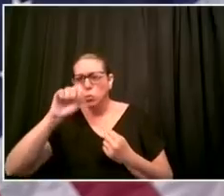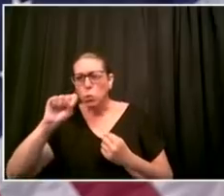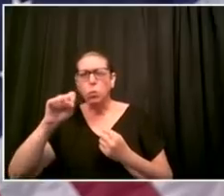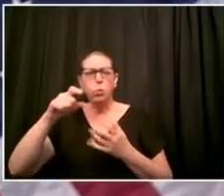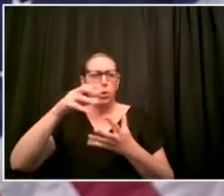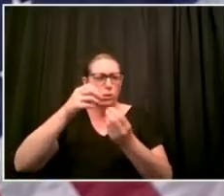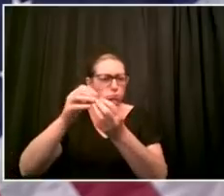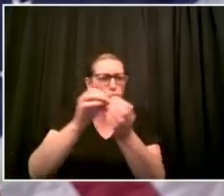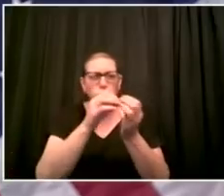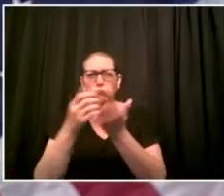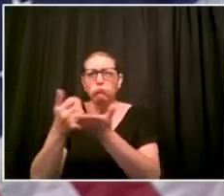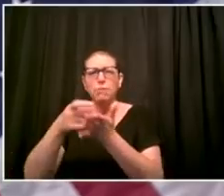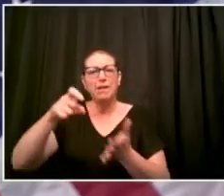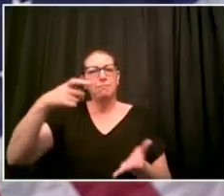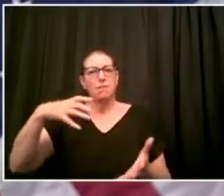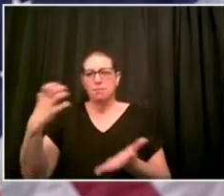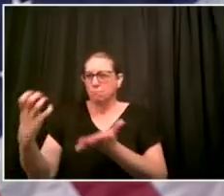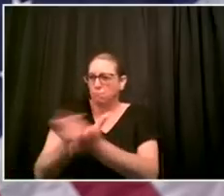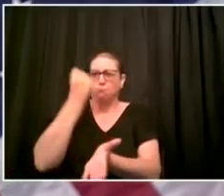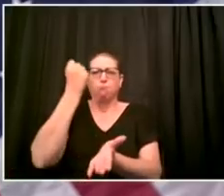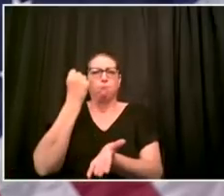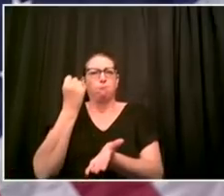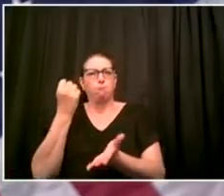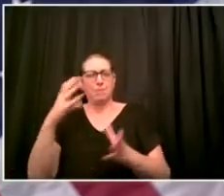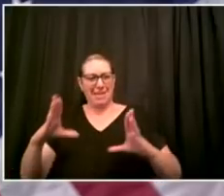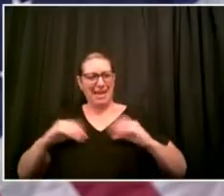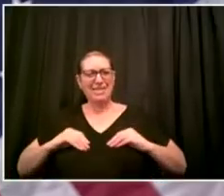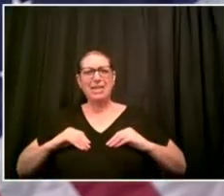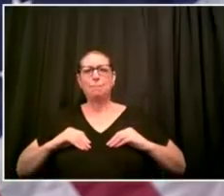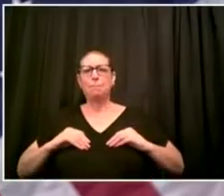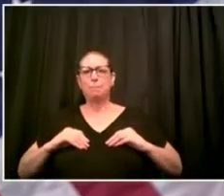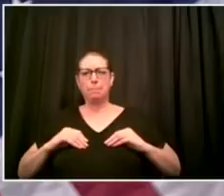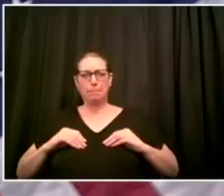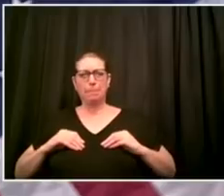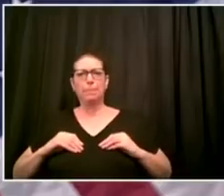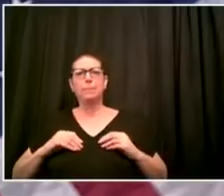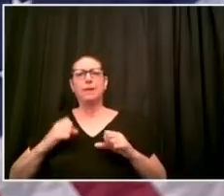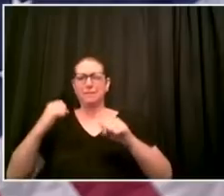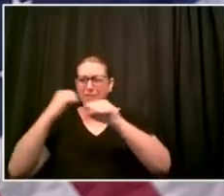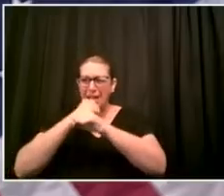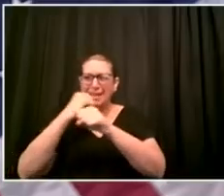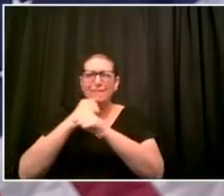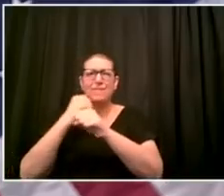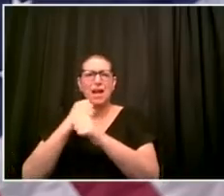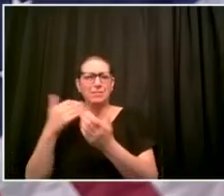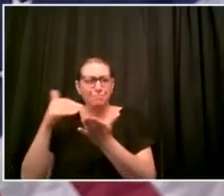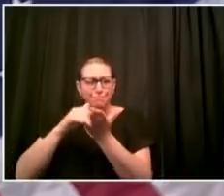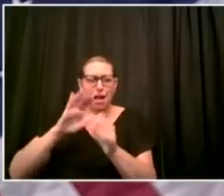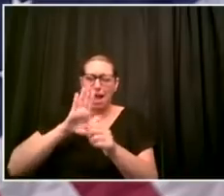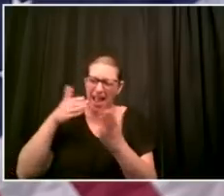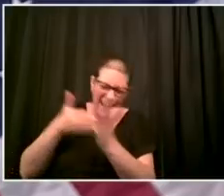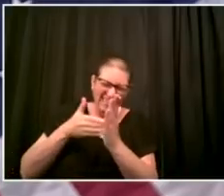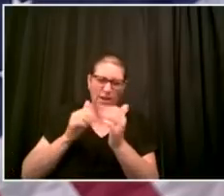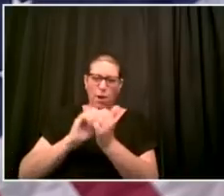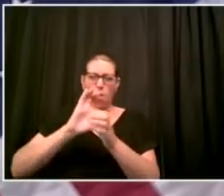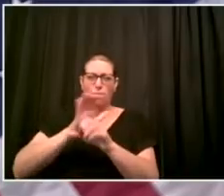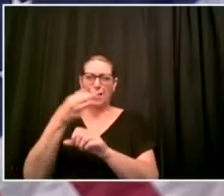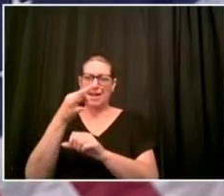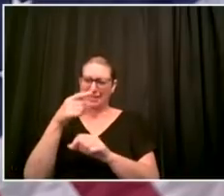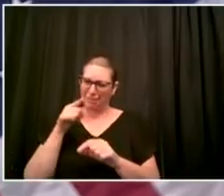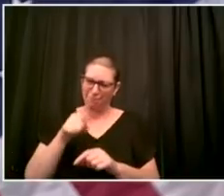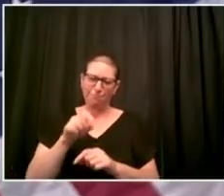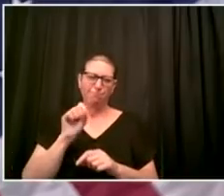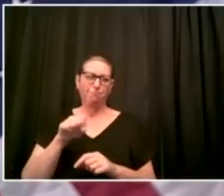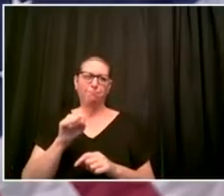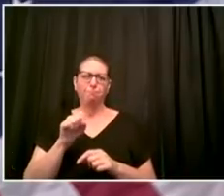consistently. And certainly Rich, it's not going to surprise you, we don't sit around, thinking about best case scenarios